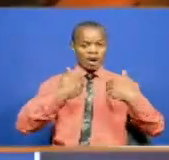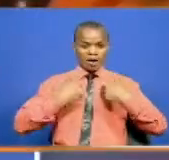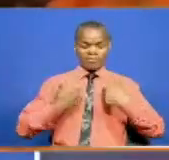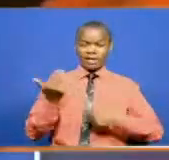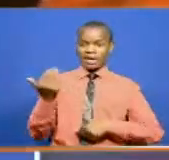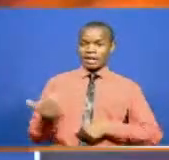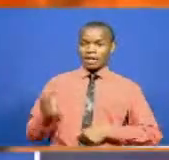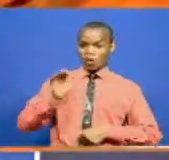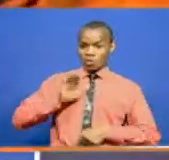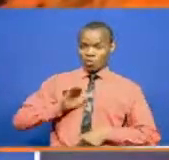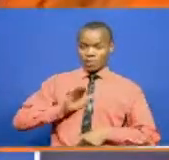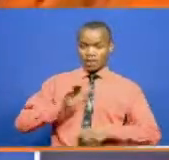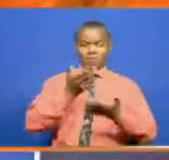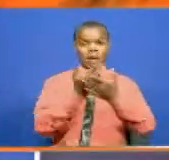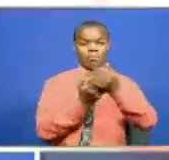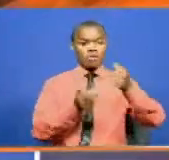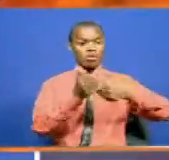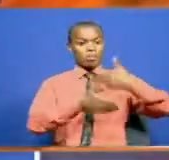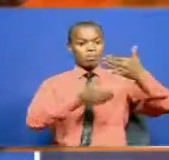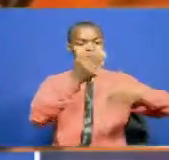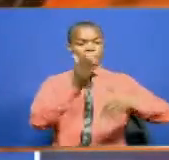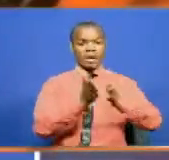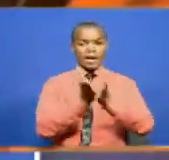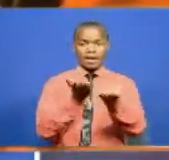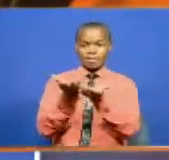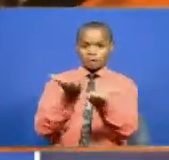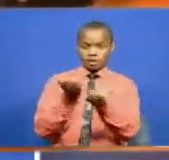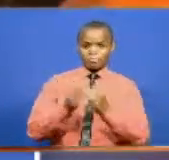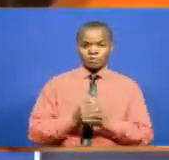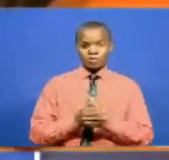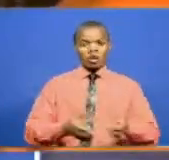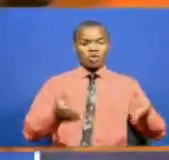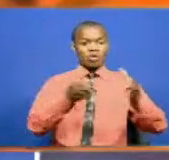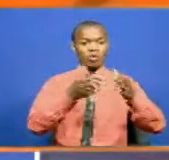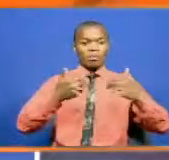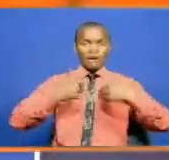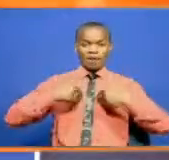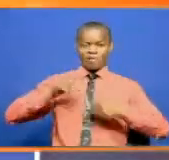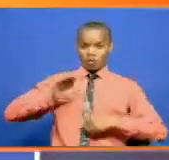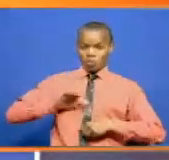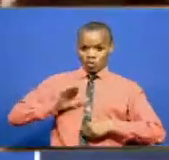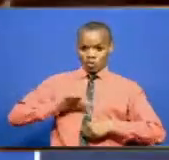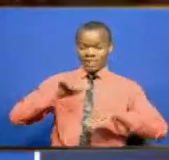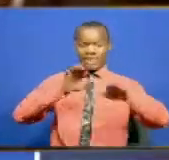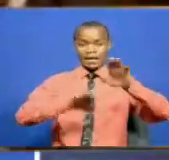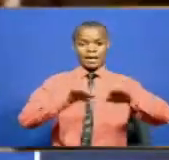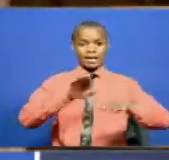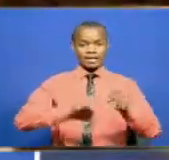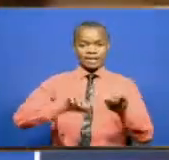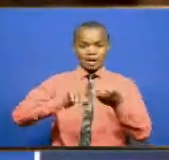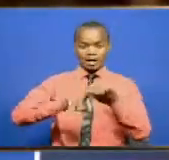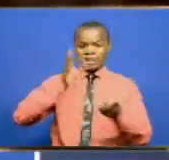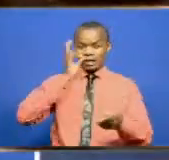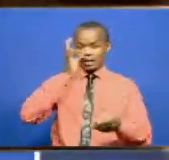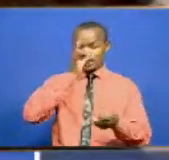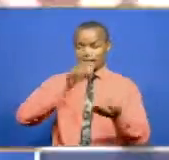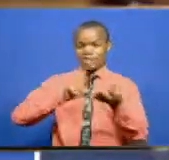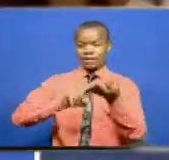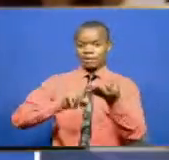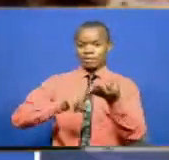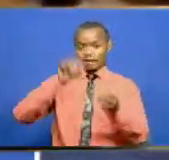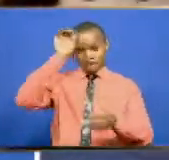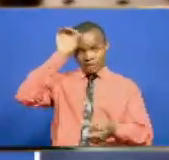established women in both professional and business fields. The group, which comprises of women from Kirinyaga, Kiambu, Nyeri and Nakuru counties,